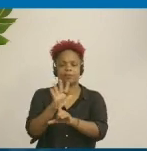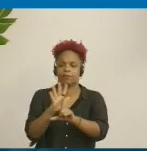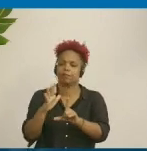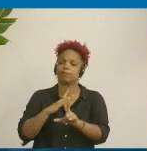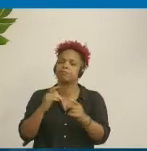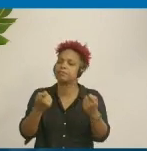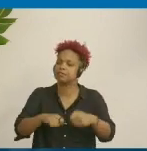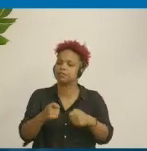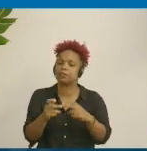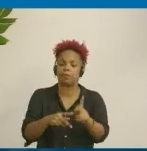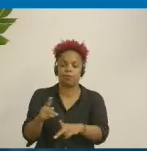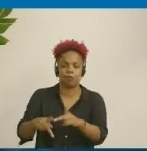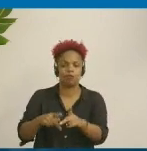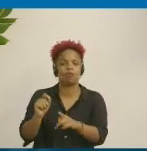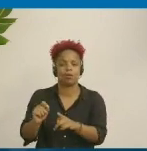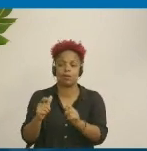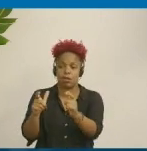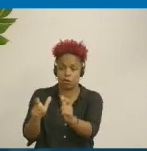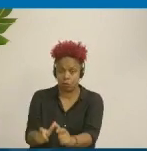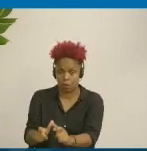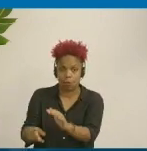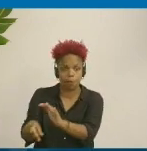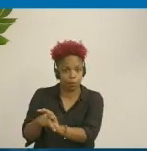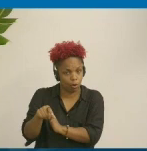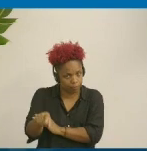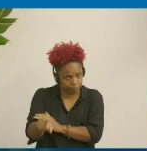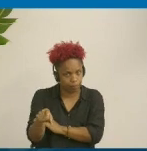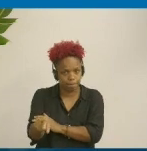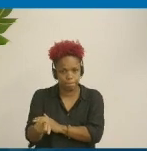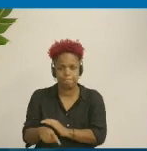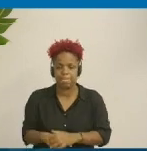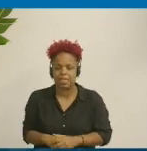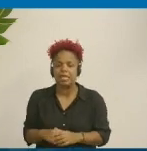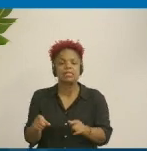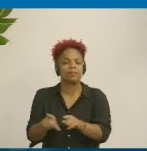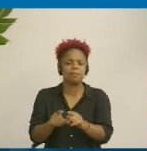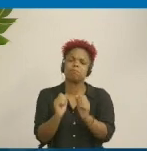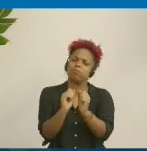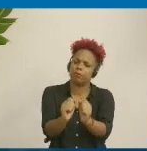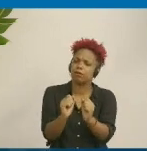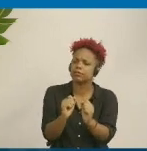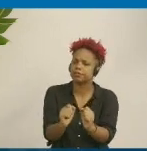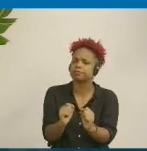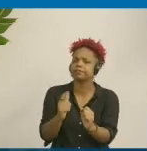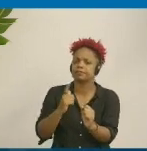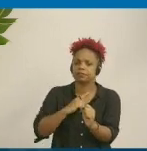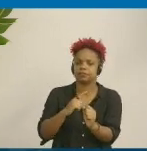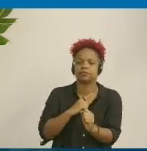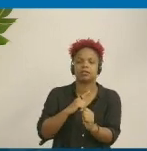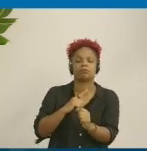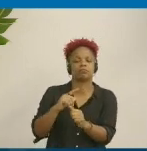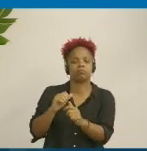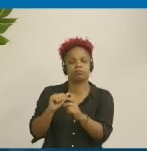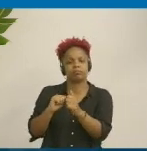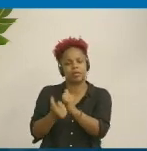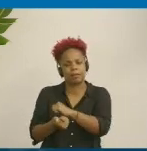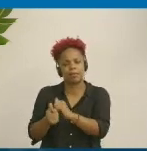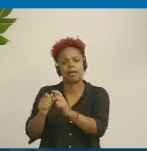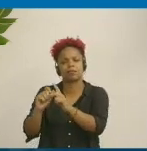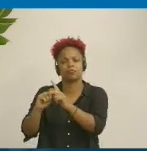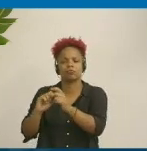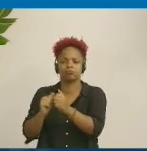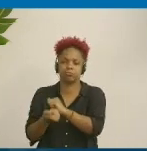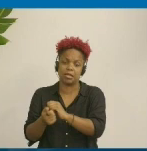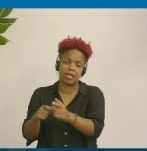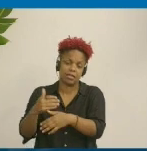server, those modifiable over time through a bottom-up information system. This